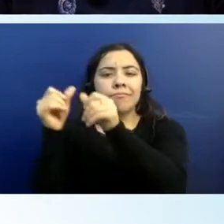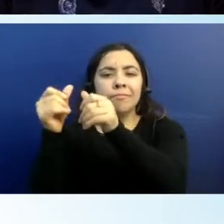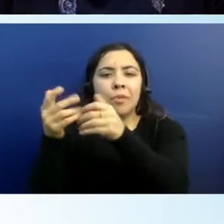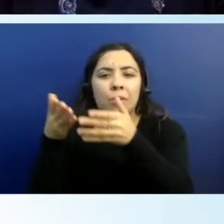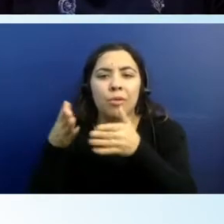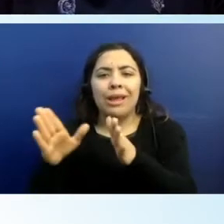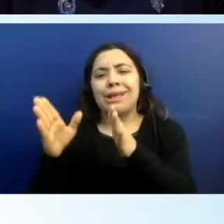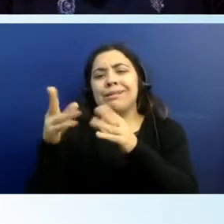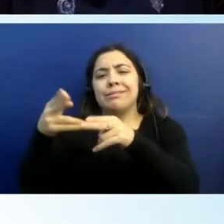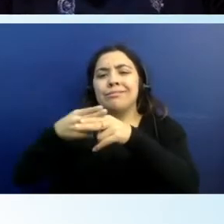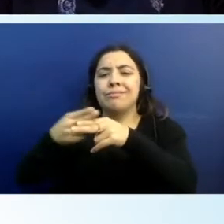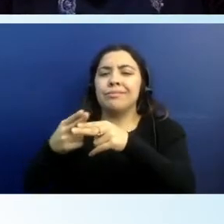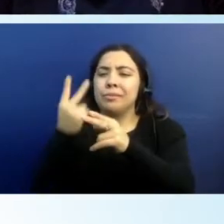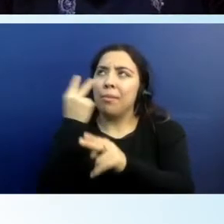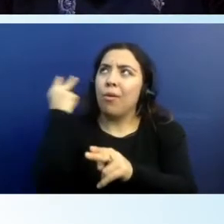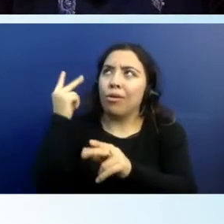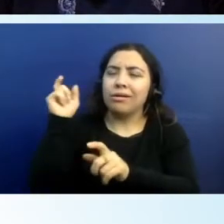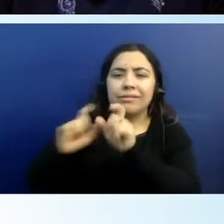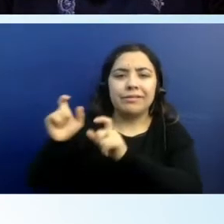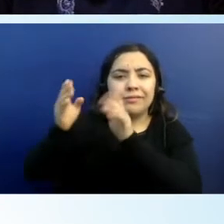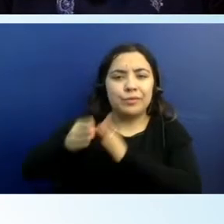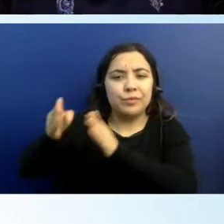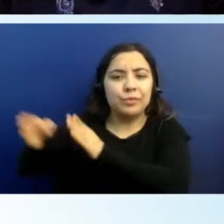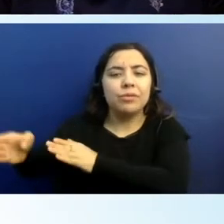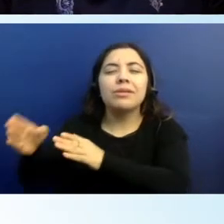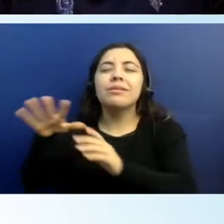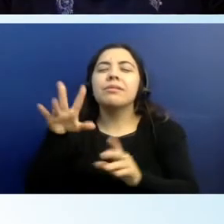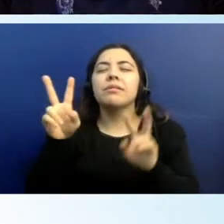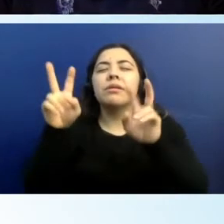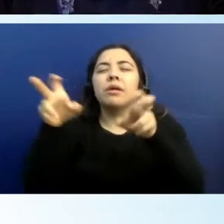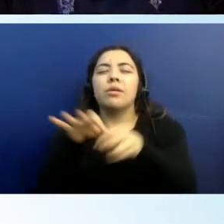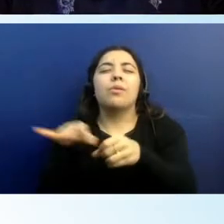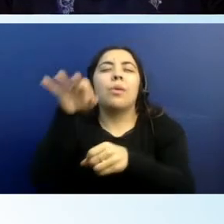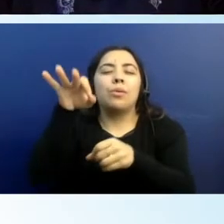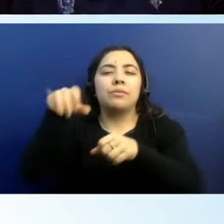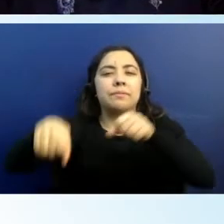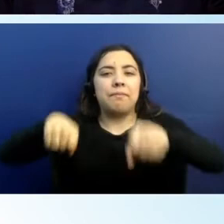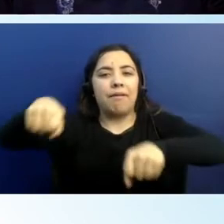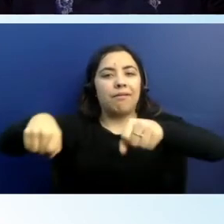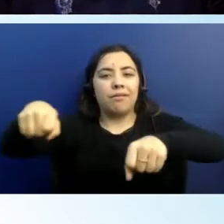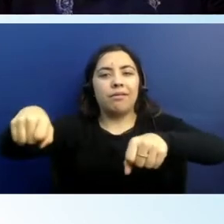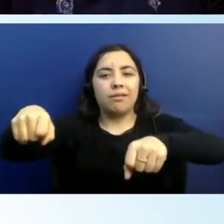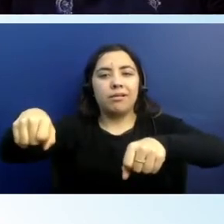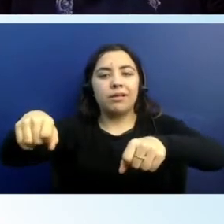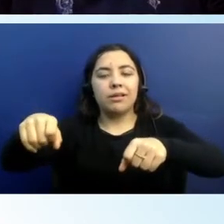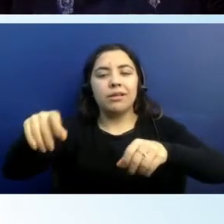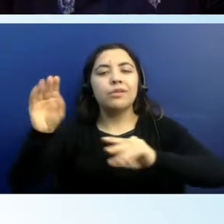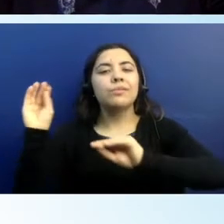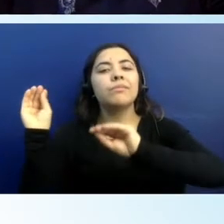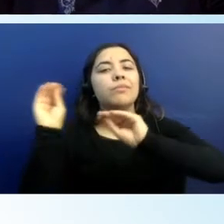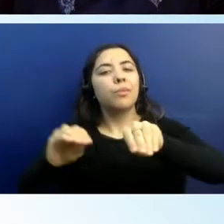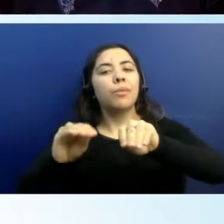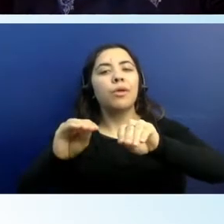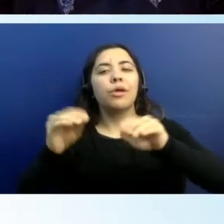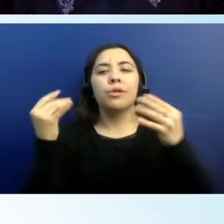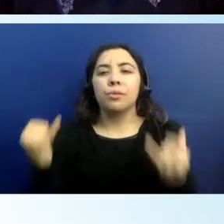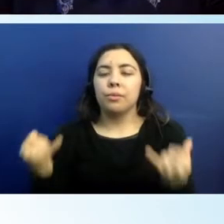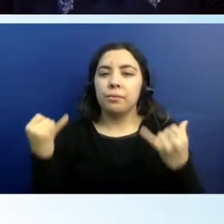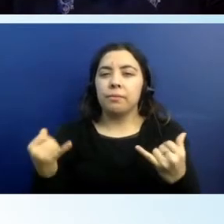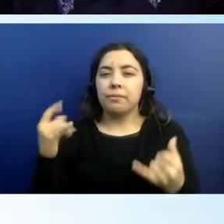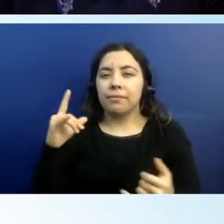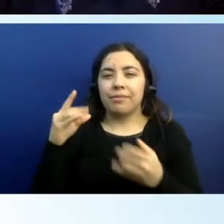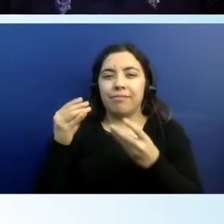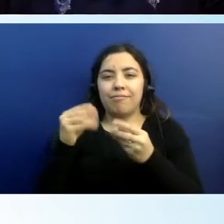that we see in many parts of the city. The ghost bikes is they're installed in the urban landscape,